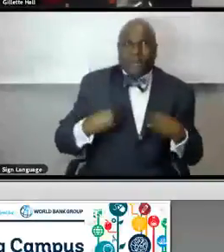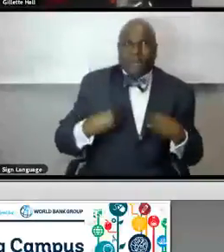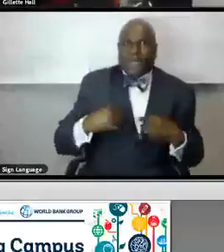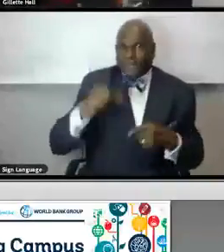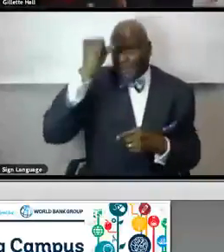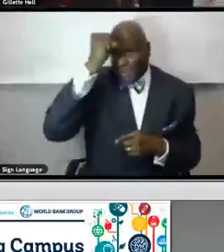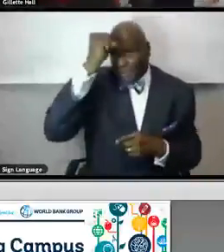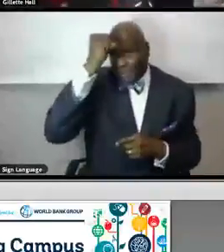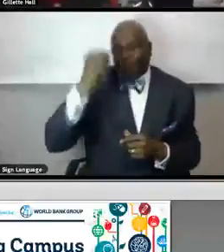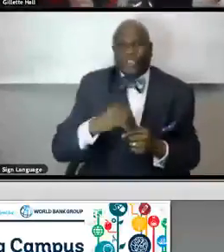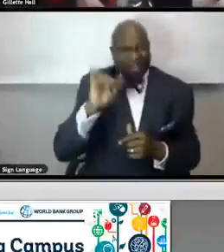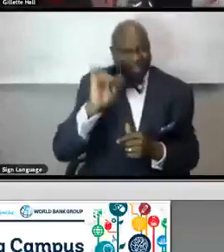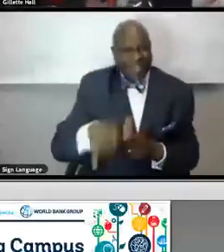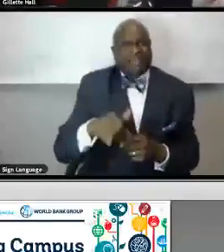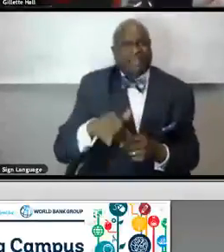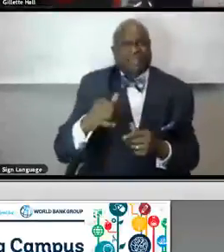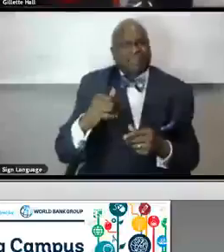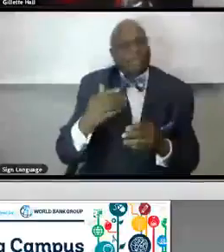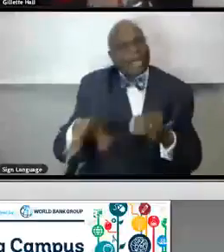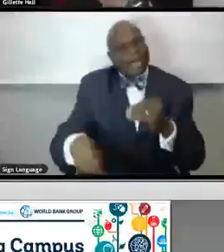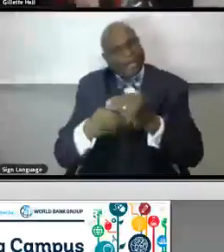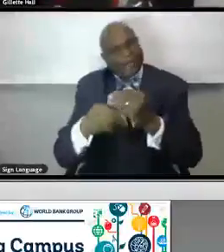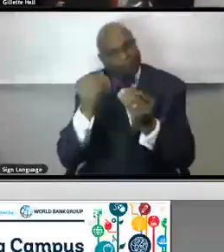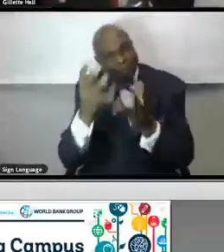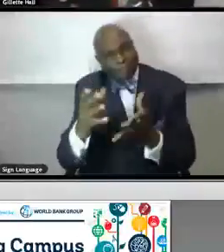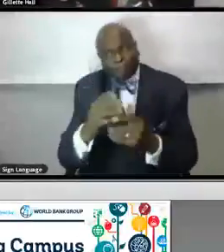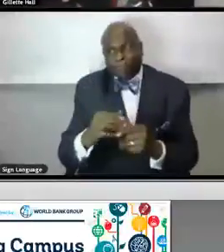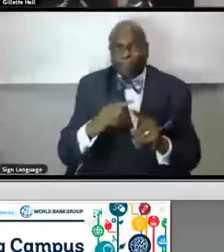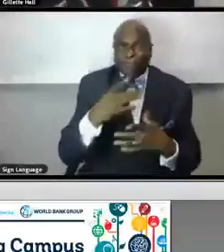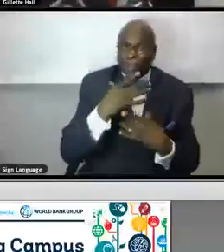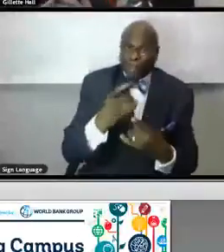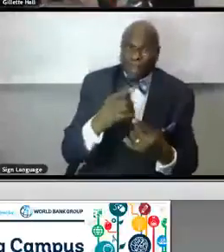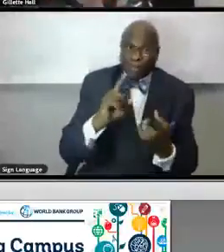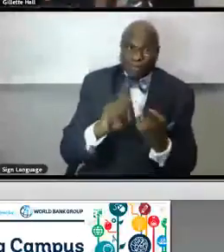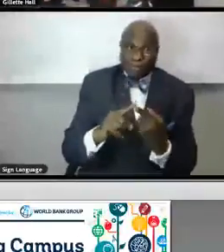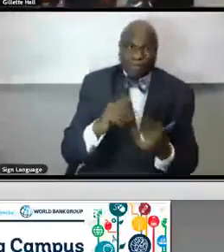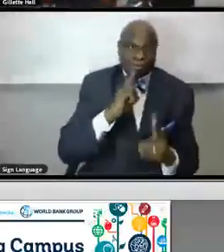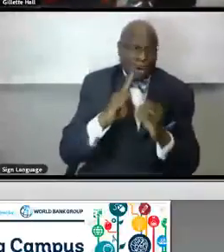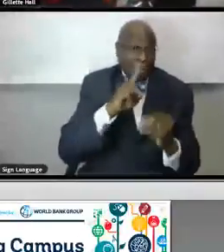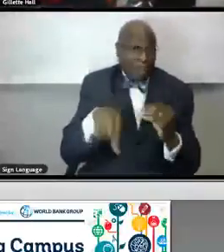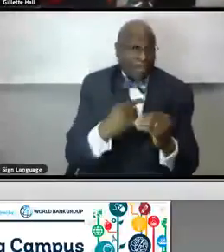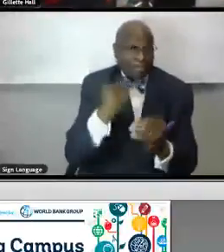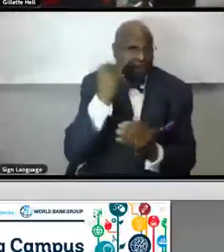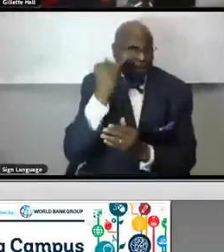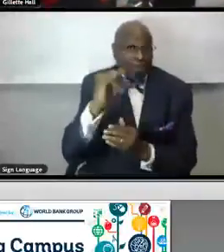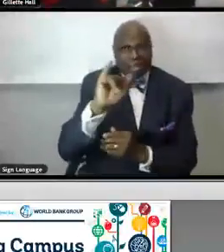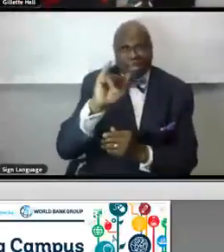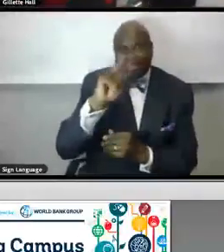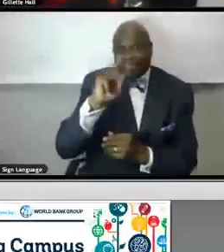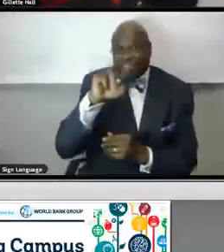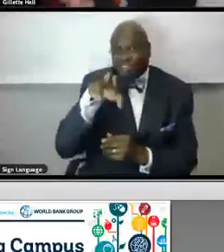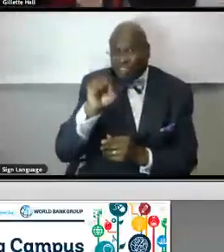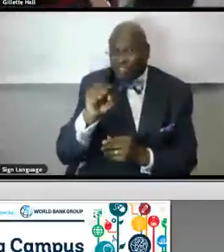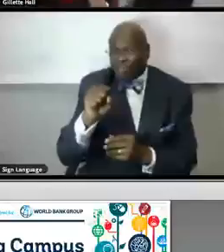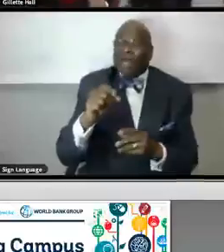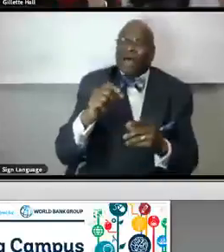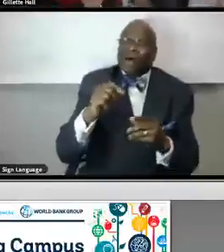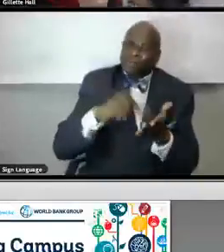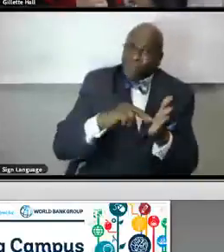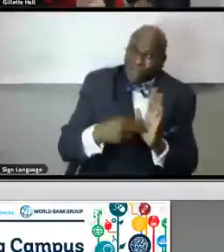that term. So that's just as an aside. Thank you. But would you like to just talk about the notion of indigeneity and